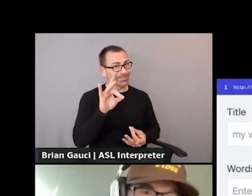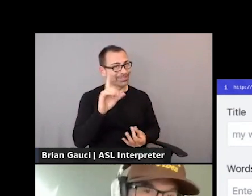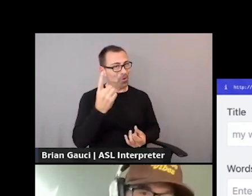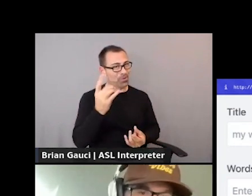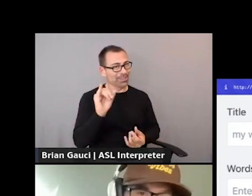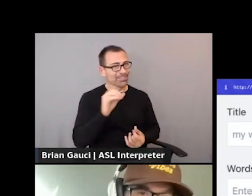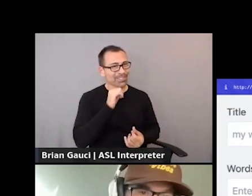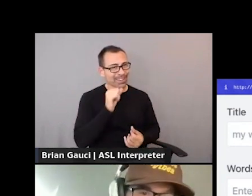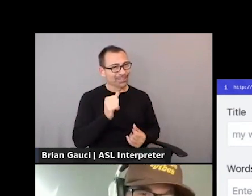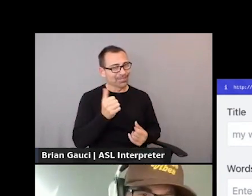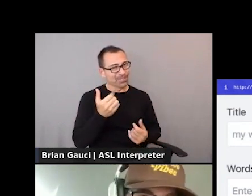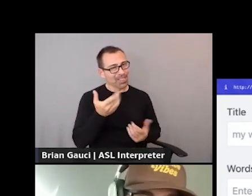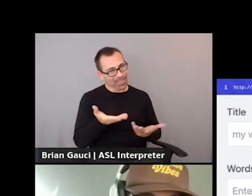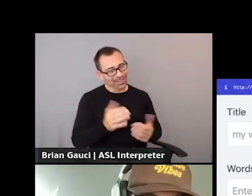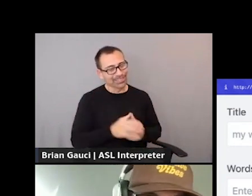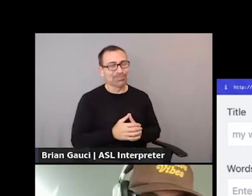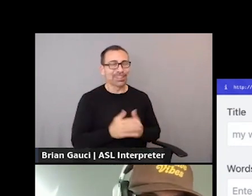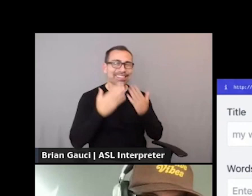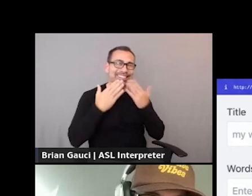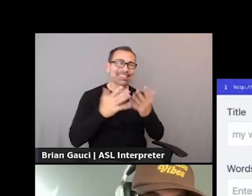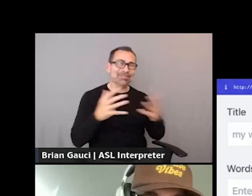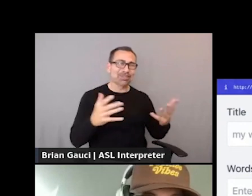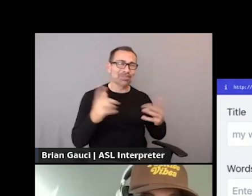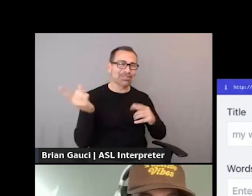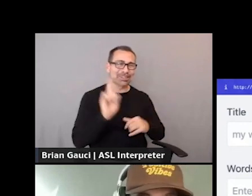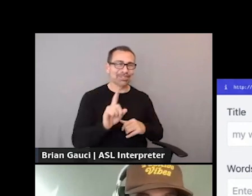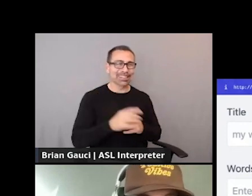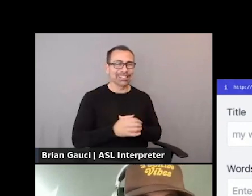Thank you very much for coming in and showing. Thank you, Michael.